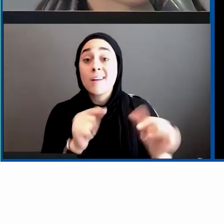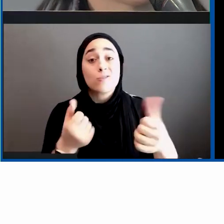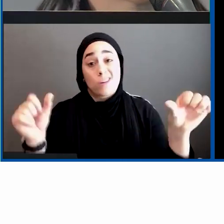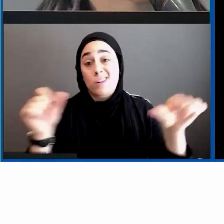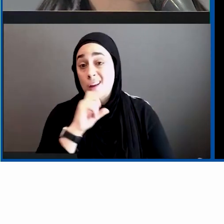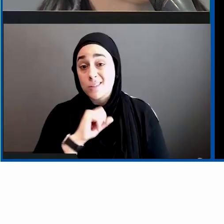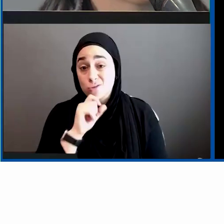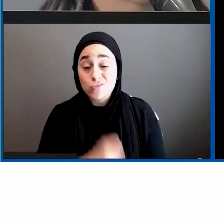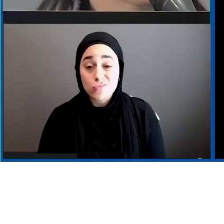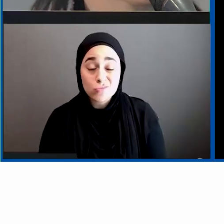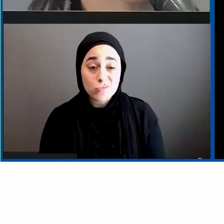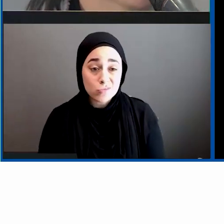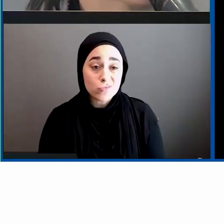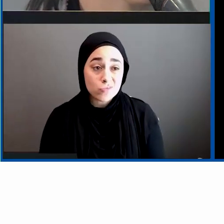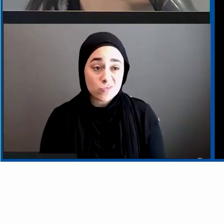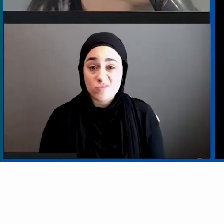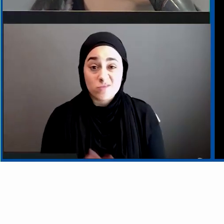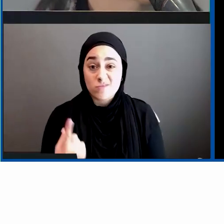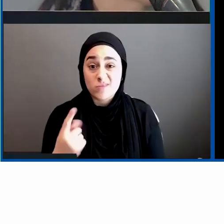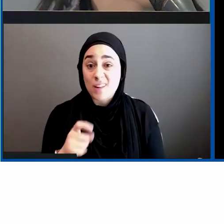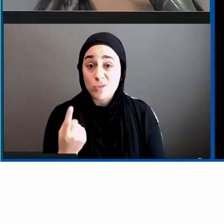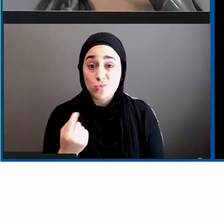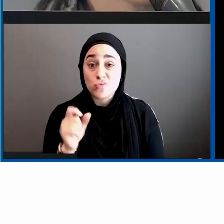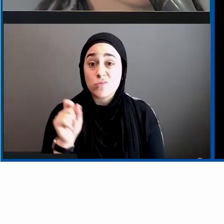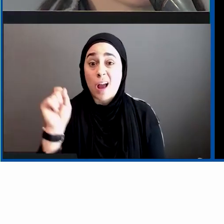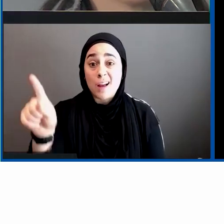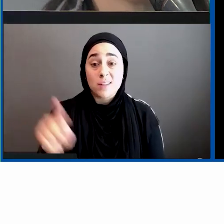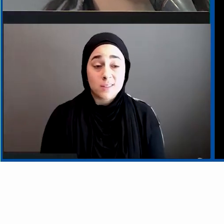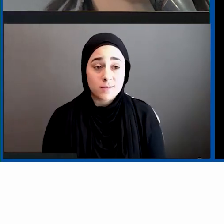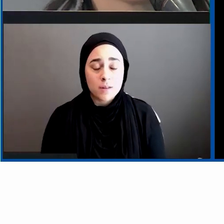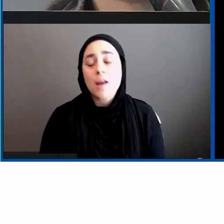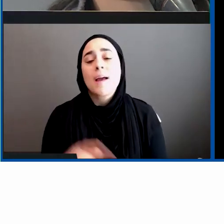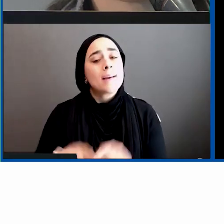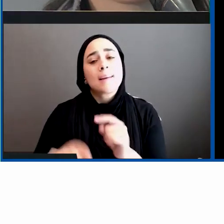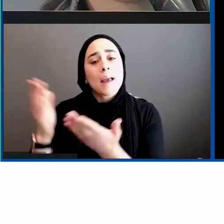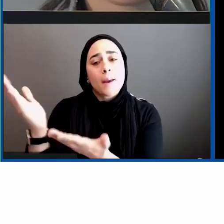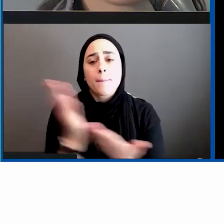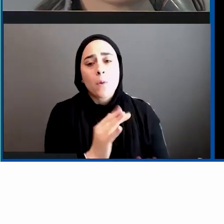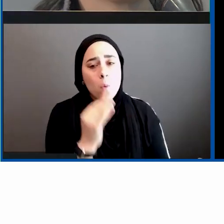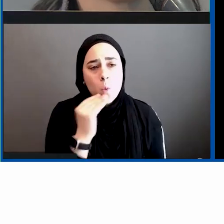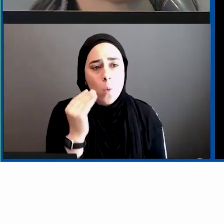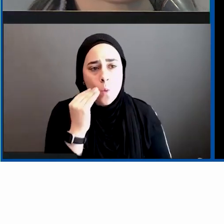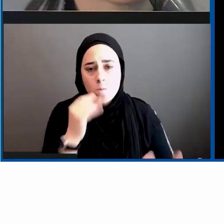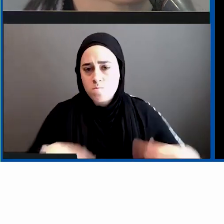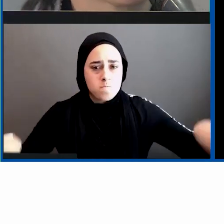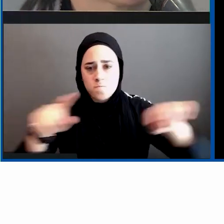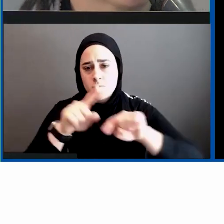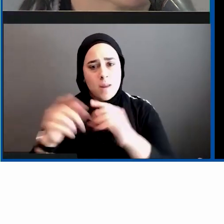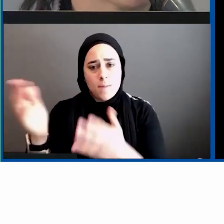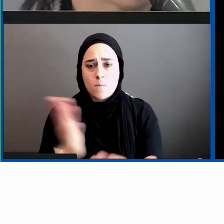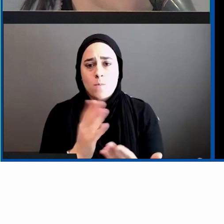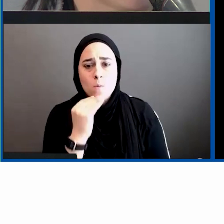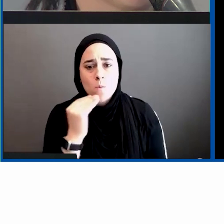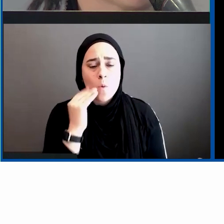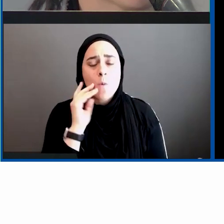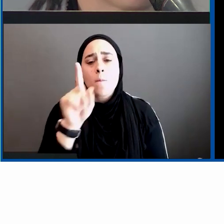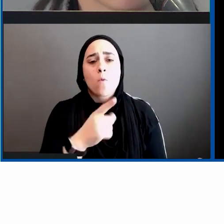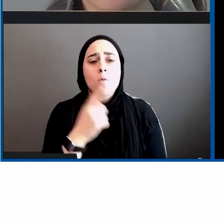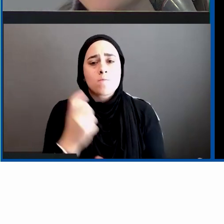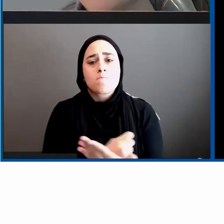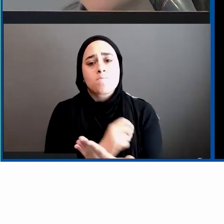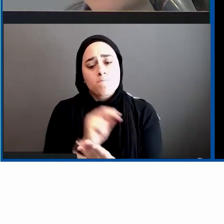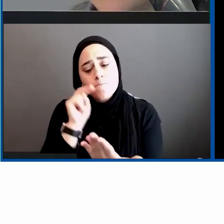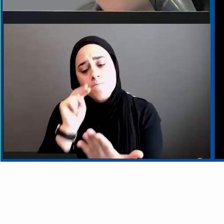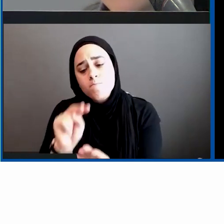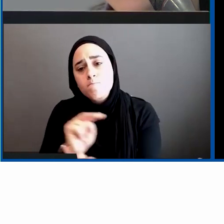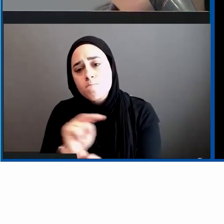age, so they just have to ask. They're not going to get to take it home. None of us will get to take it home. You just get a chance to look at it and see what's